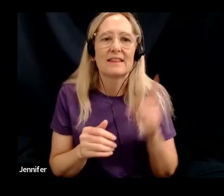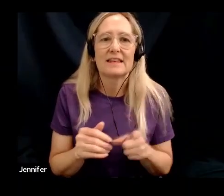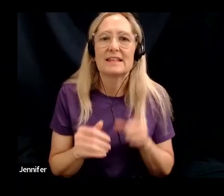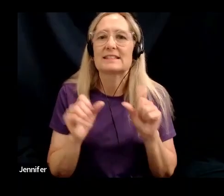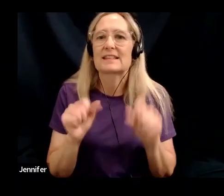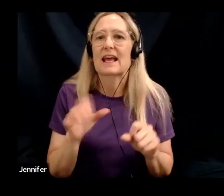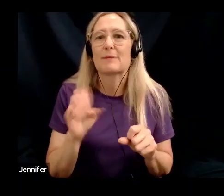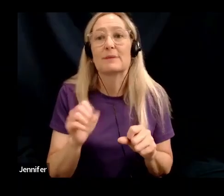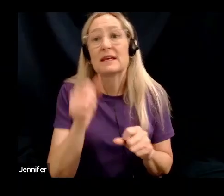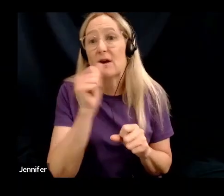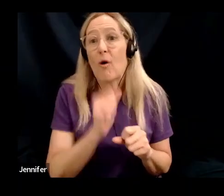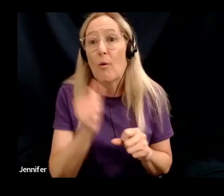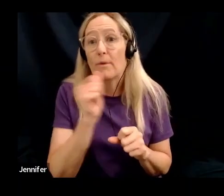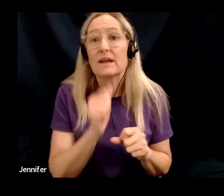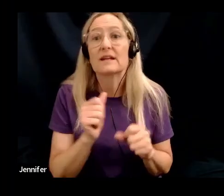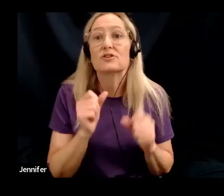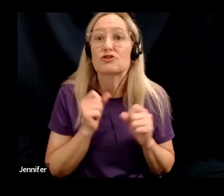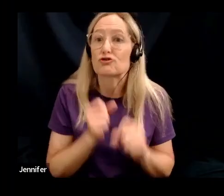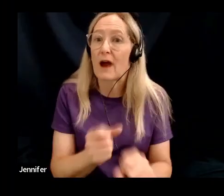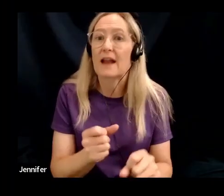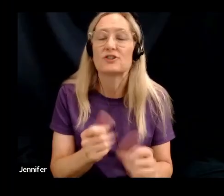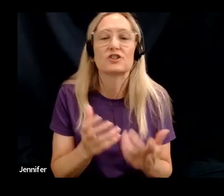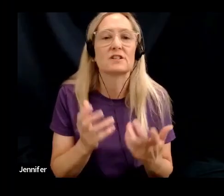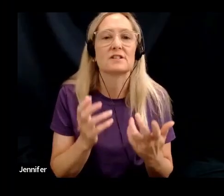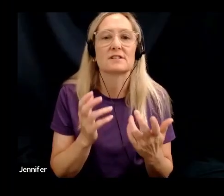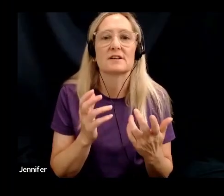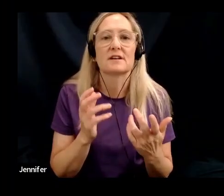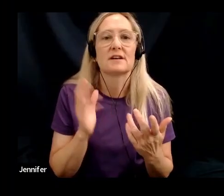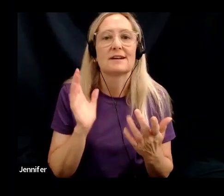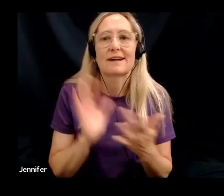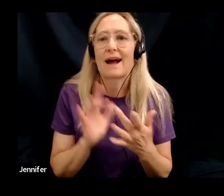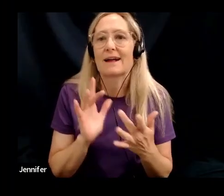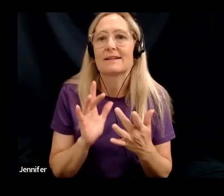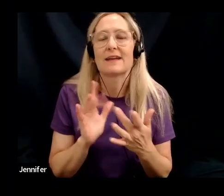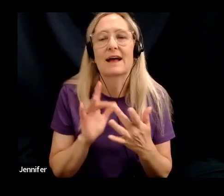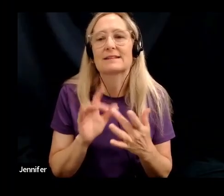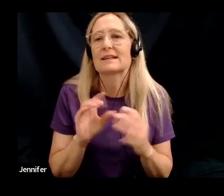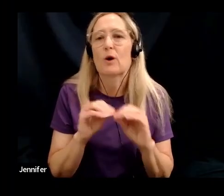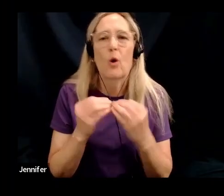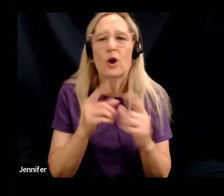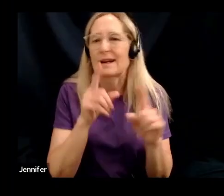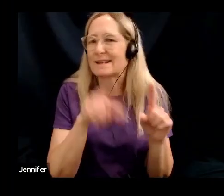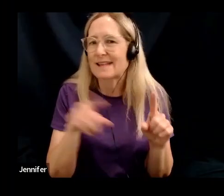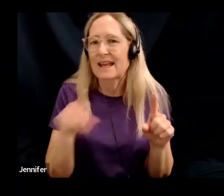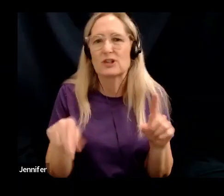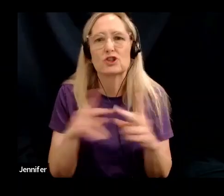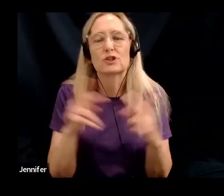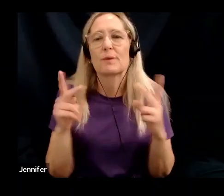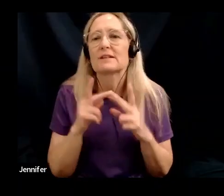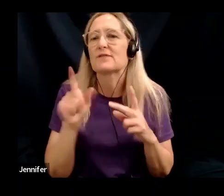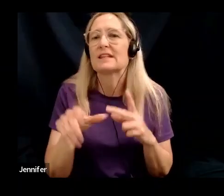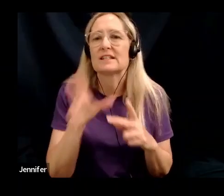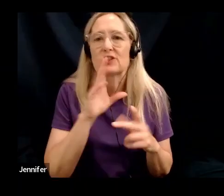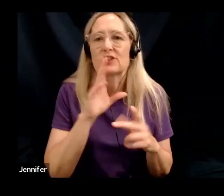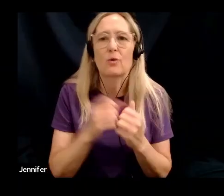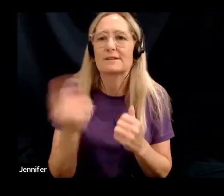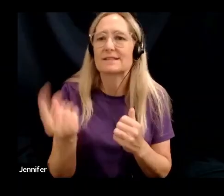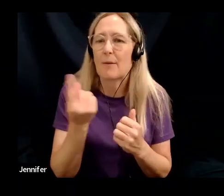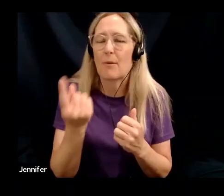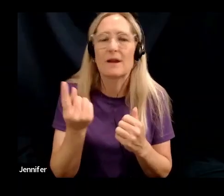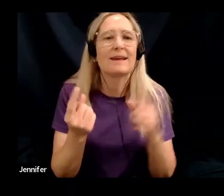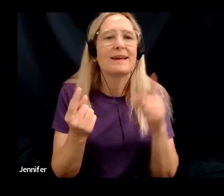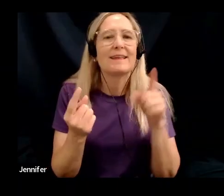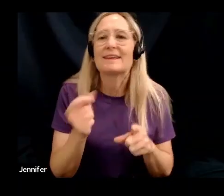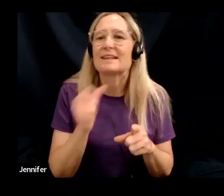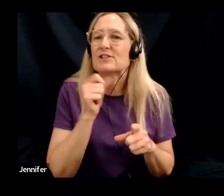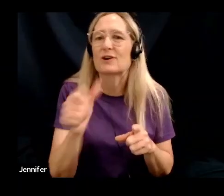be, coping strategies is, reaching out to organizations or places if you need to talk to someone. So these are